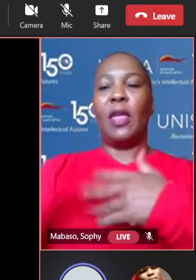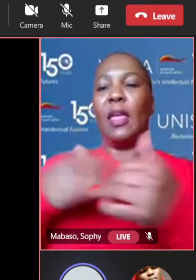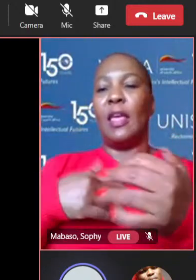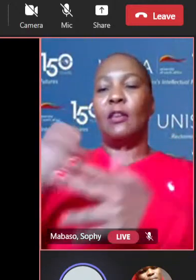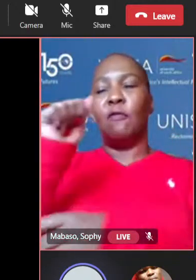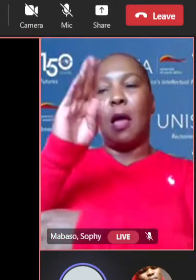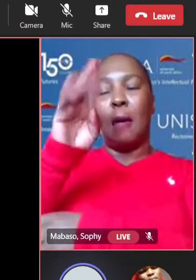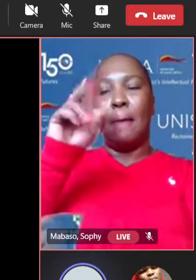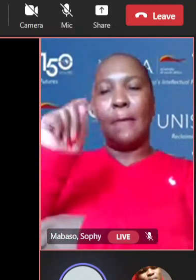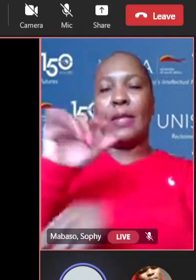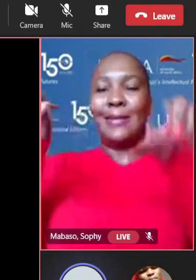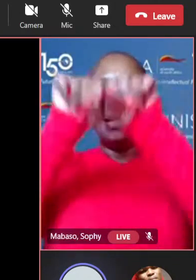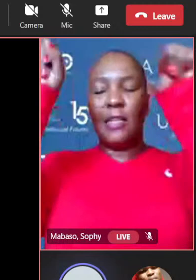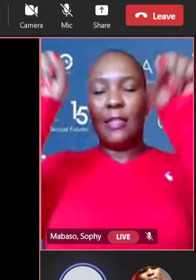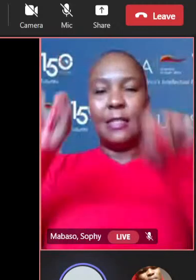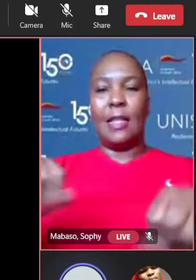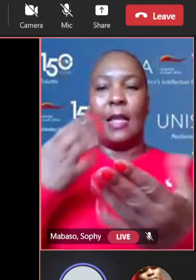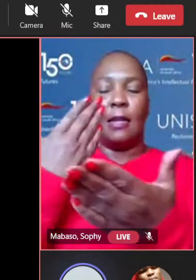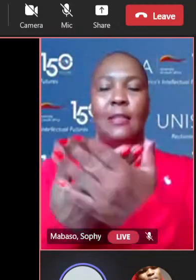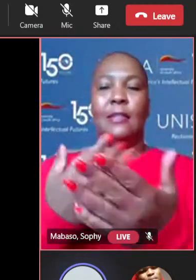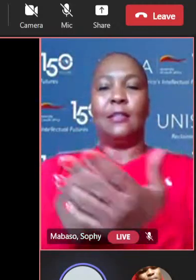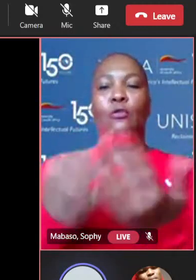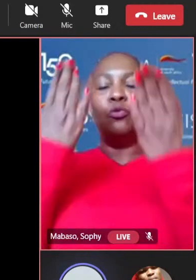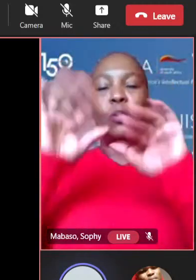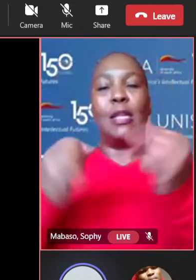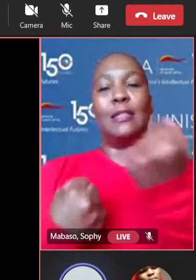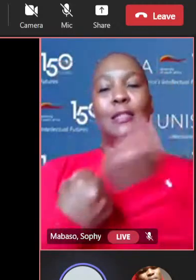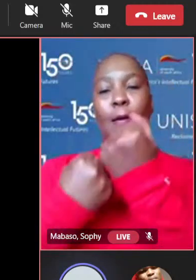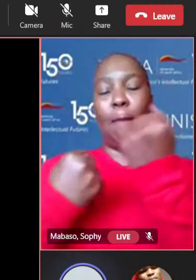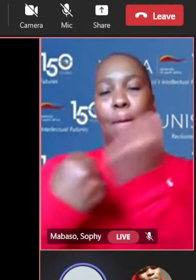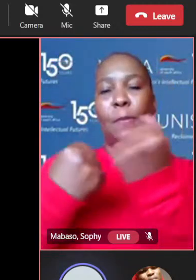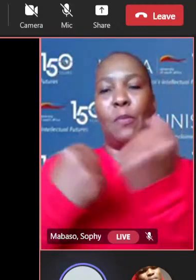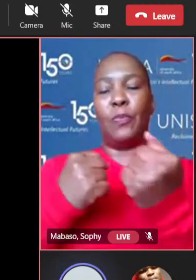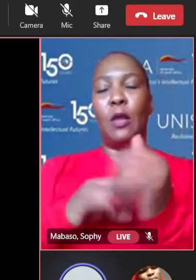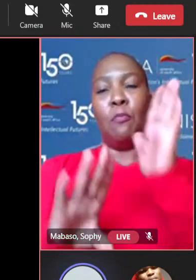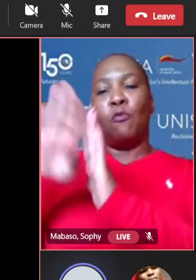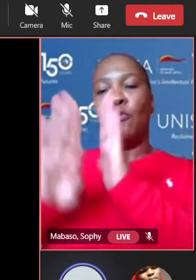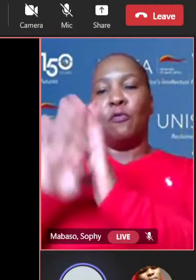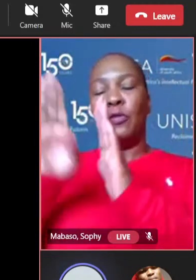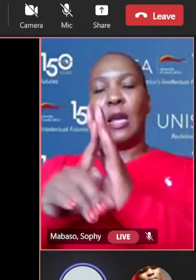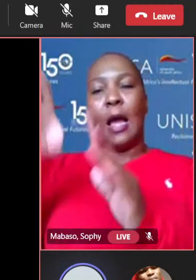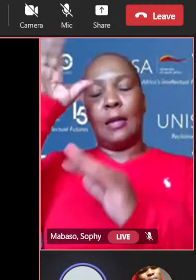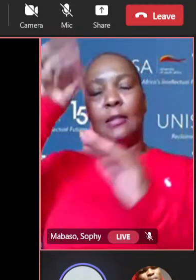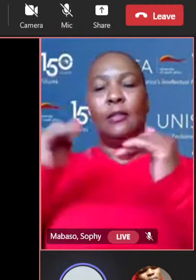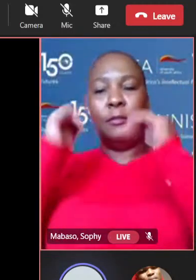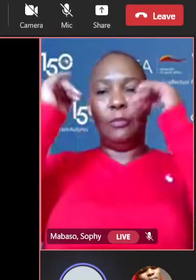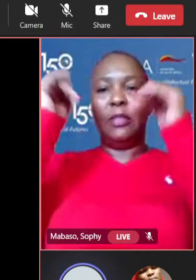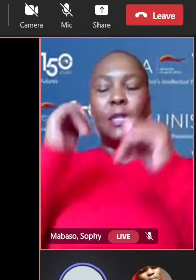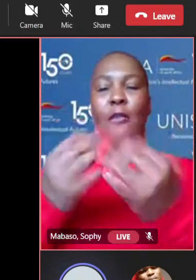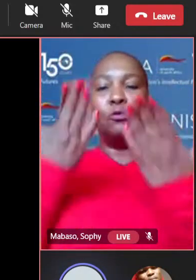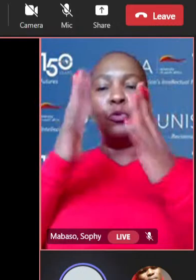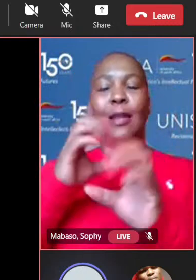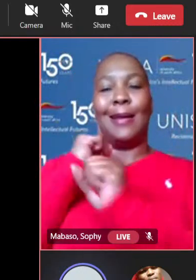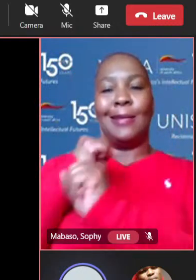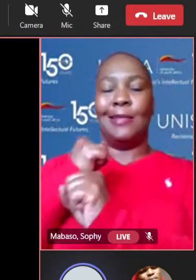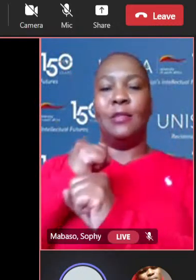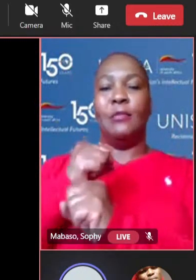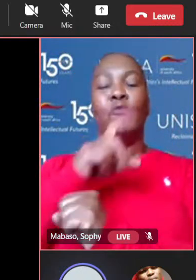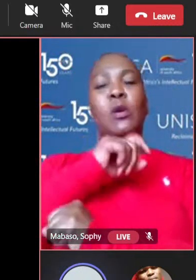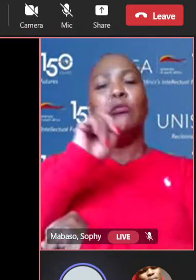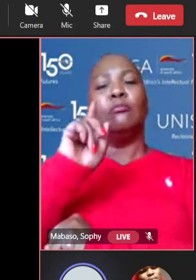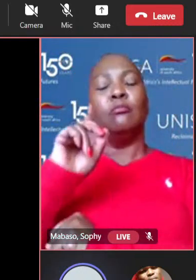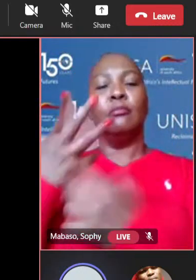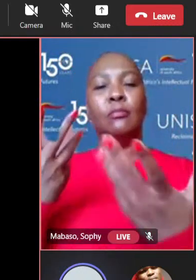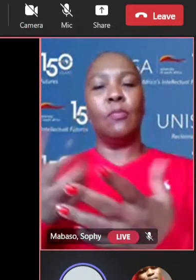Enhance Student Support Towards Improving Retention and Academic Performance. We're using